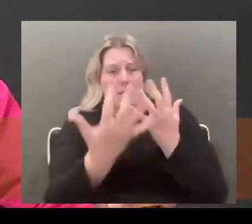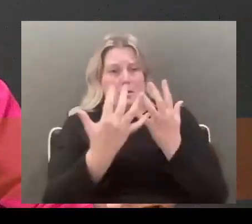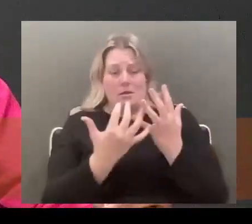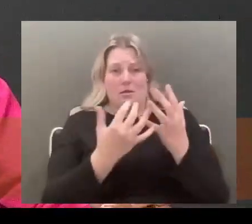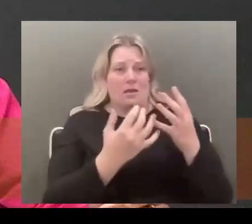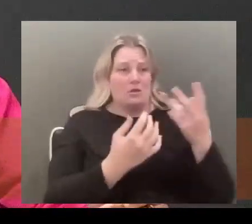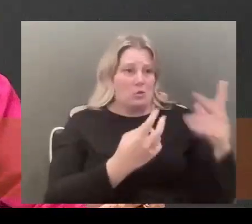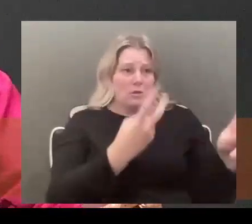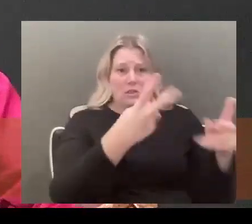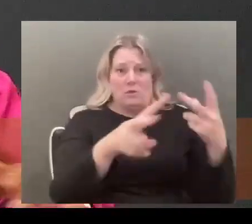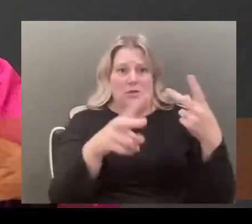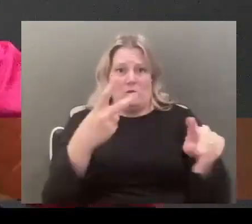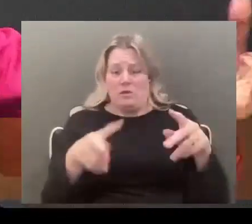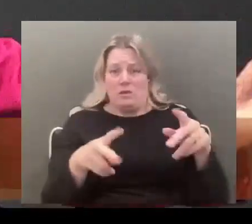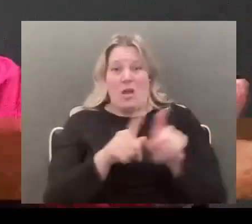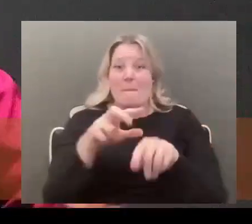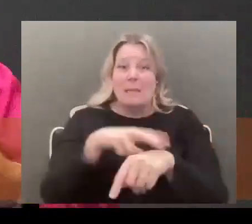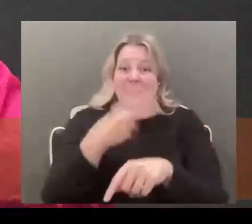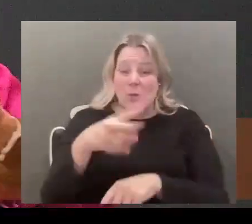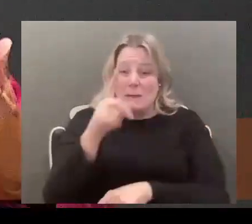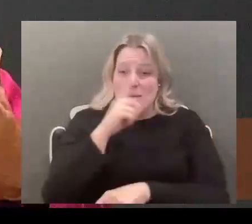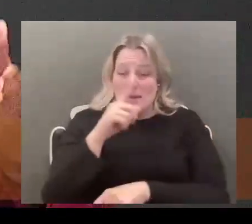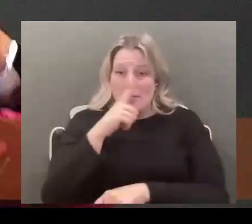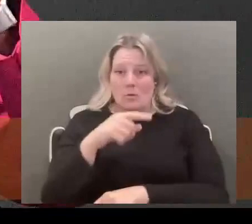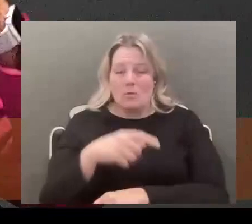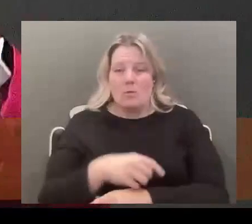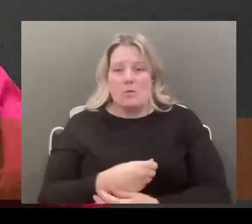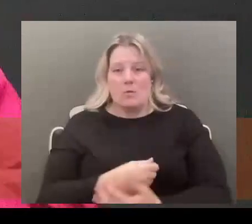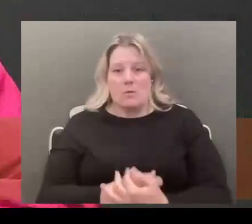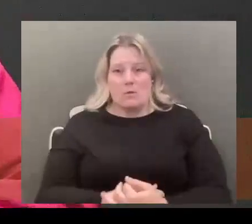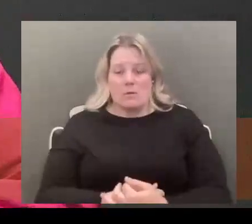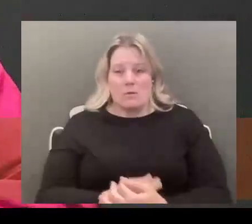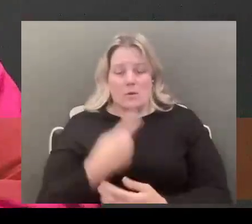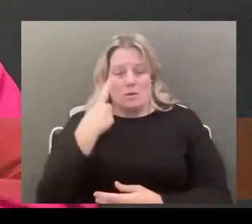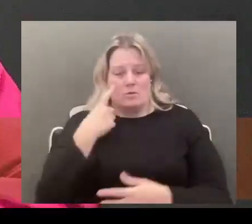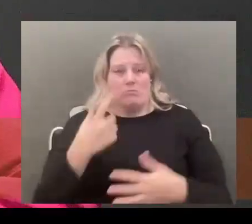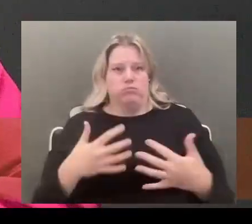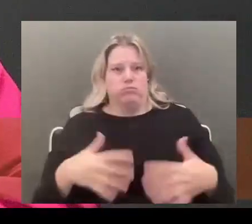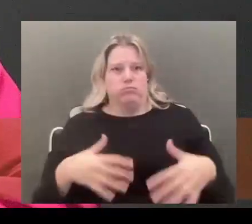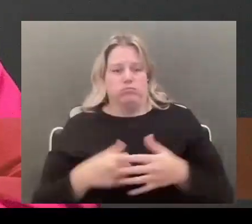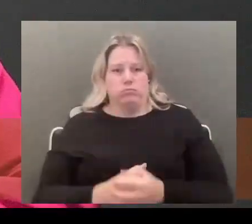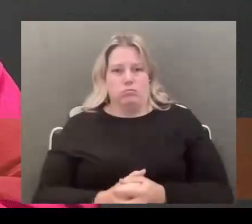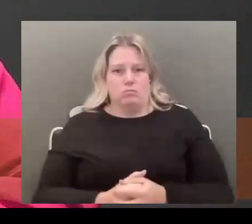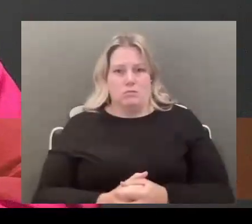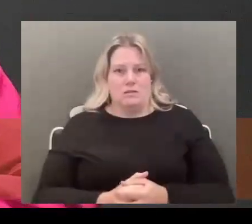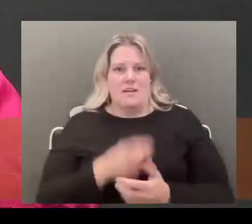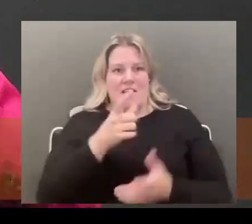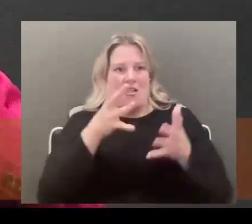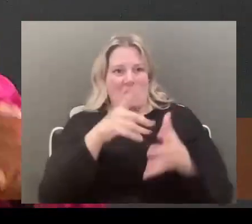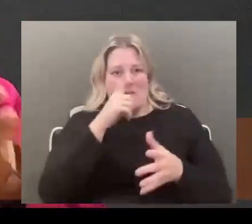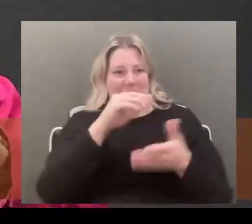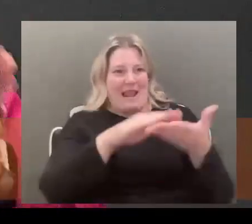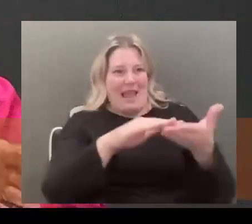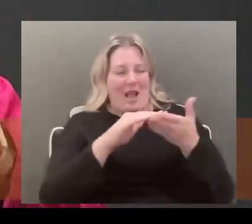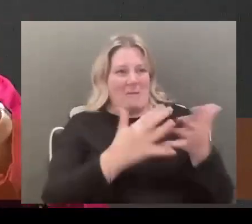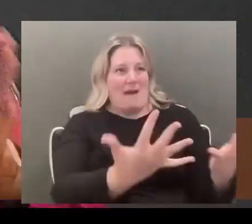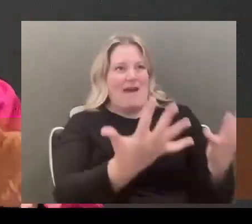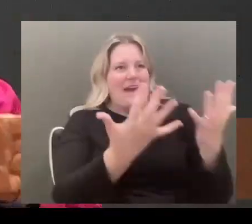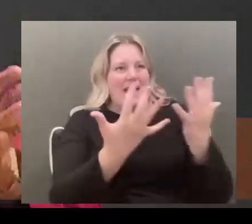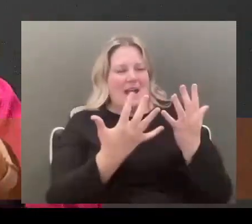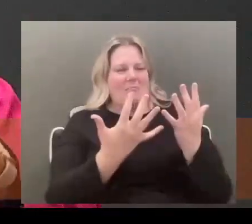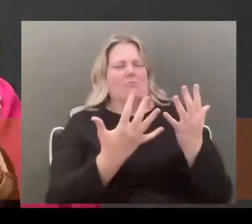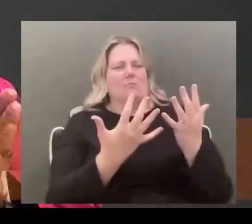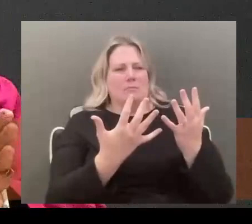with the police, thinking, oh, here's a whole lot of, you know, people that can help us. Yeah. But if they continue on in